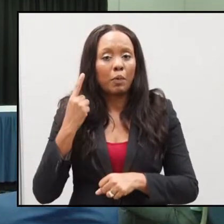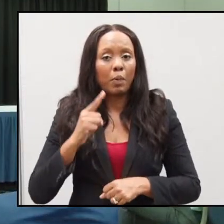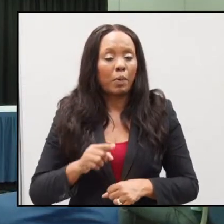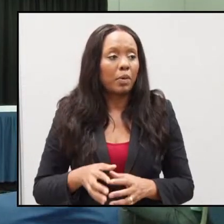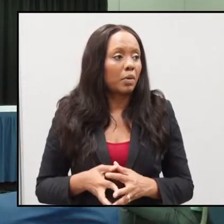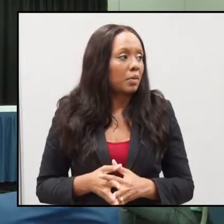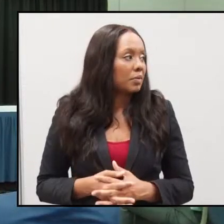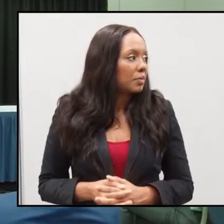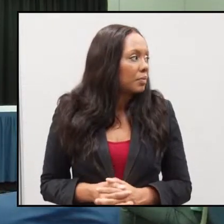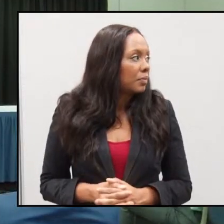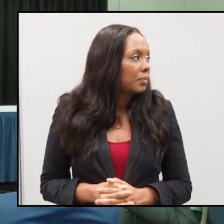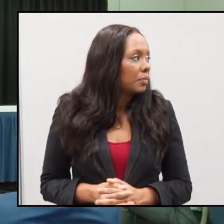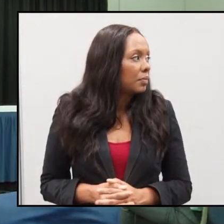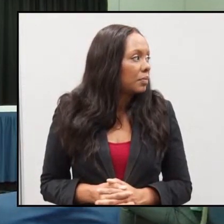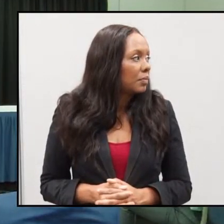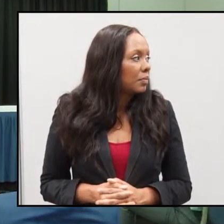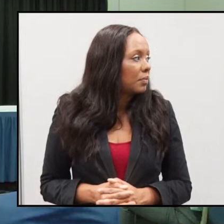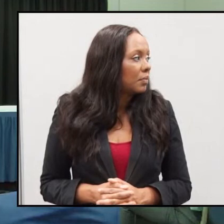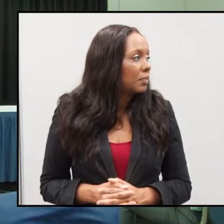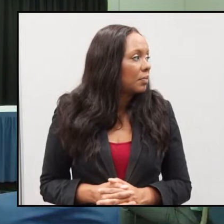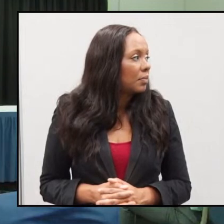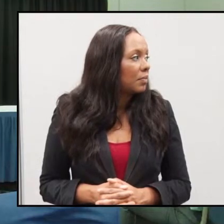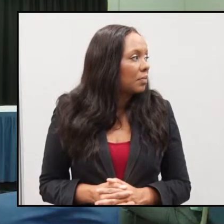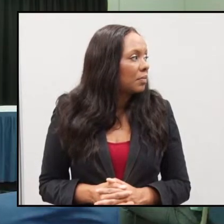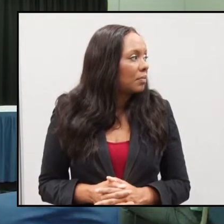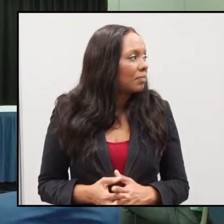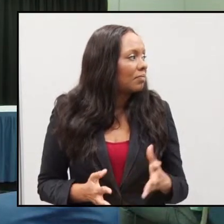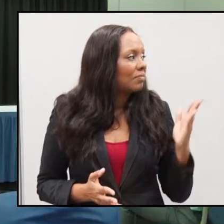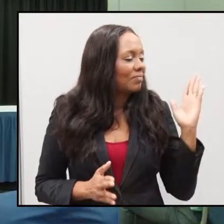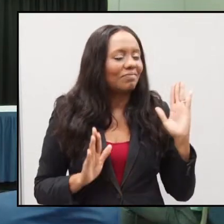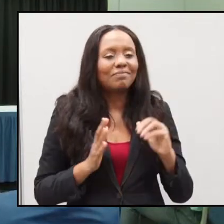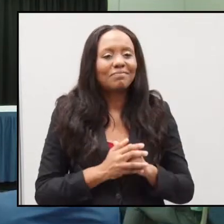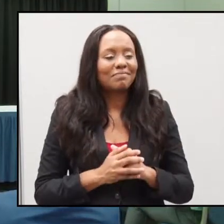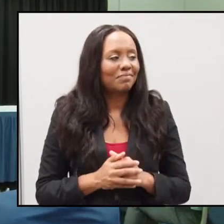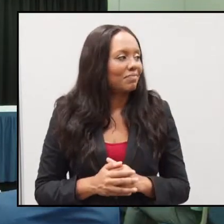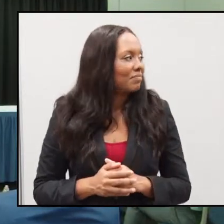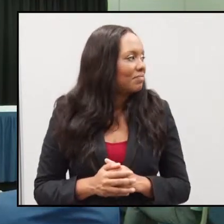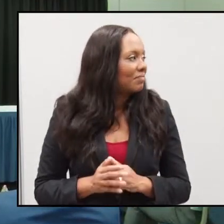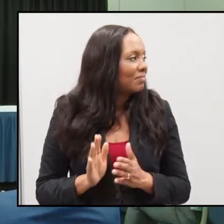Yes. So David, yes, we're acknowledging you. Thank you.